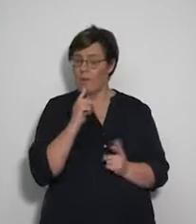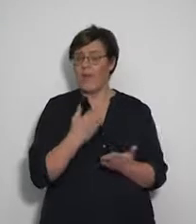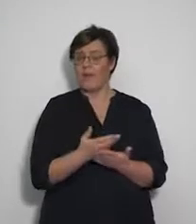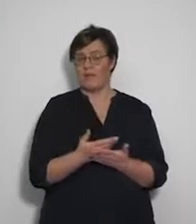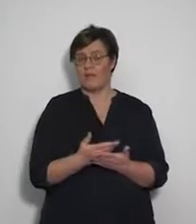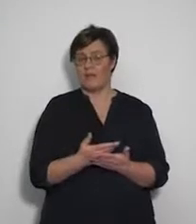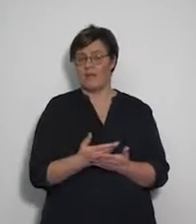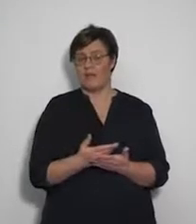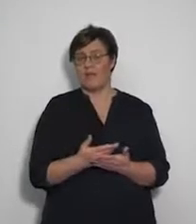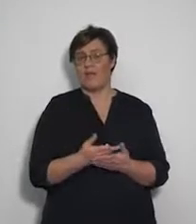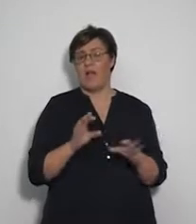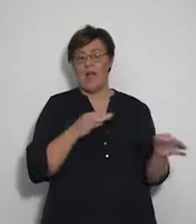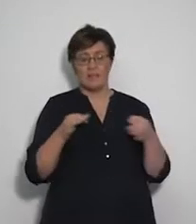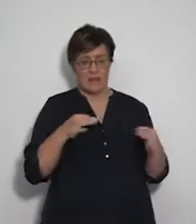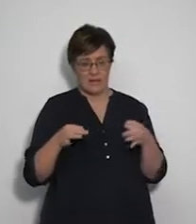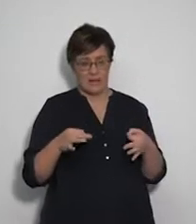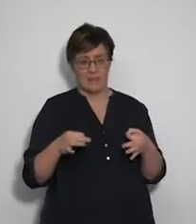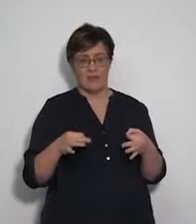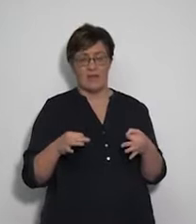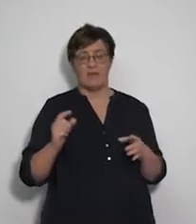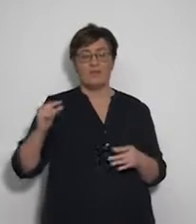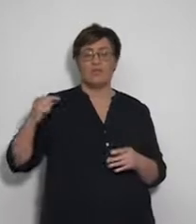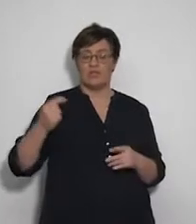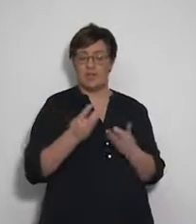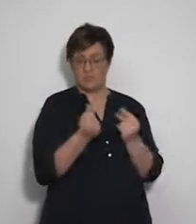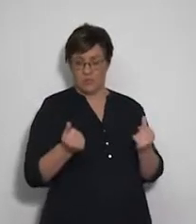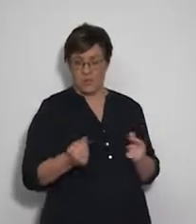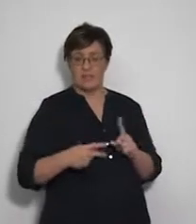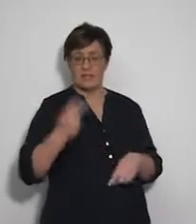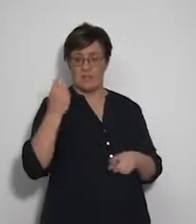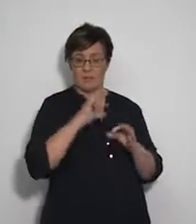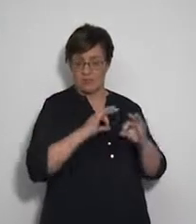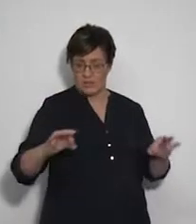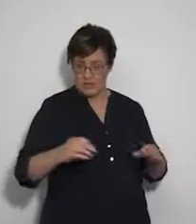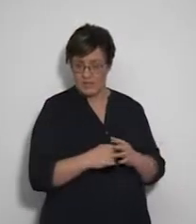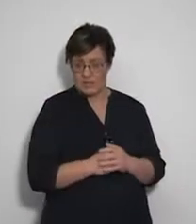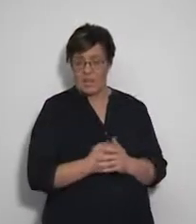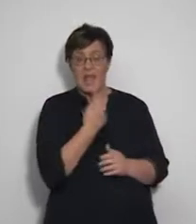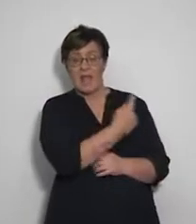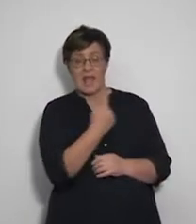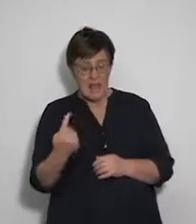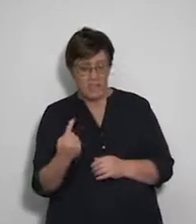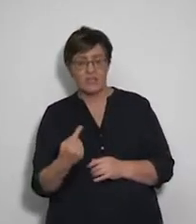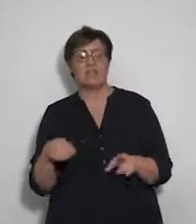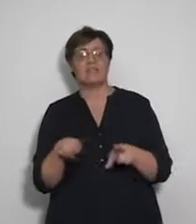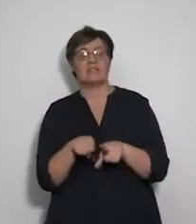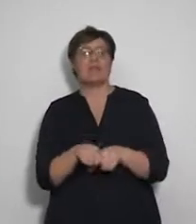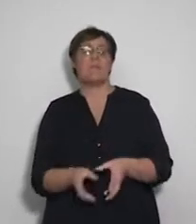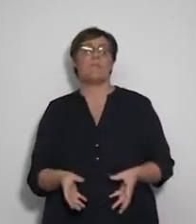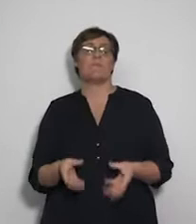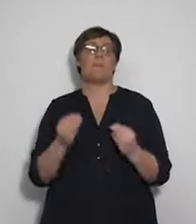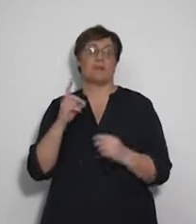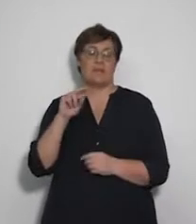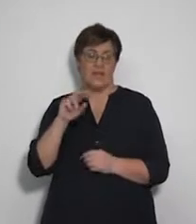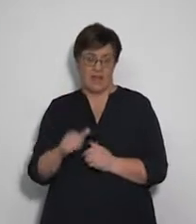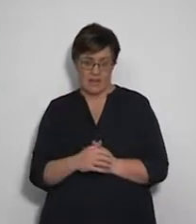be able to quickly describe that genetic material is double-stranded and that each cell receives the same amount of